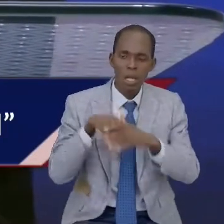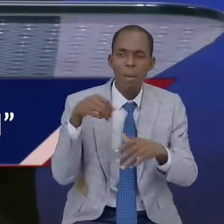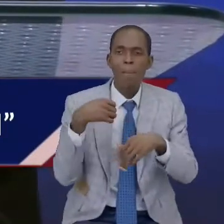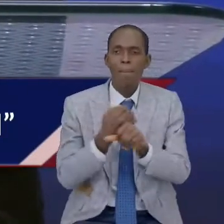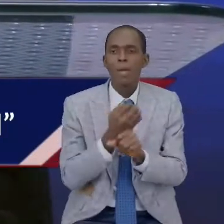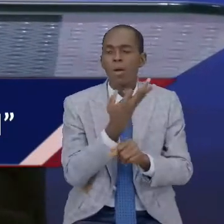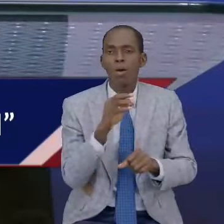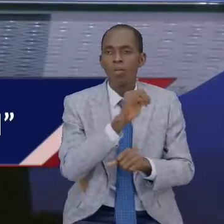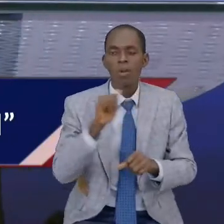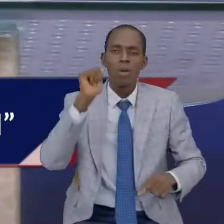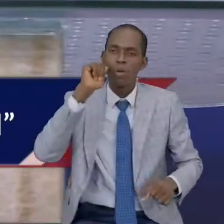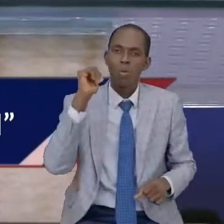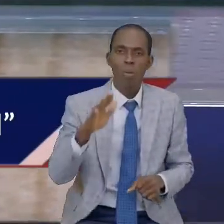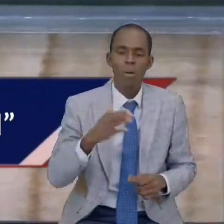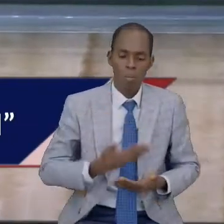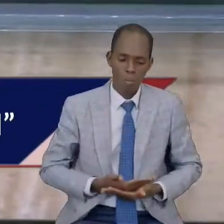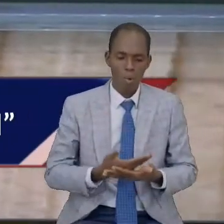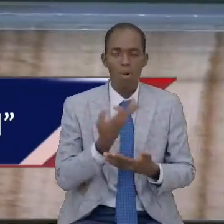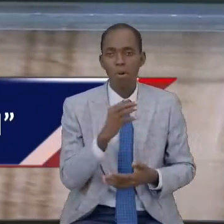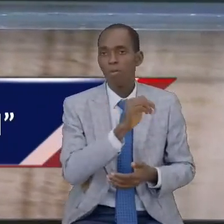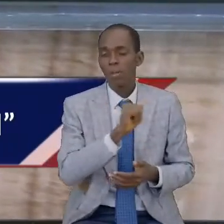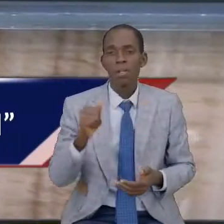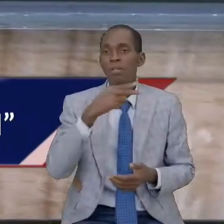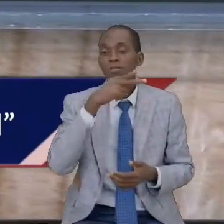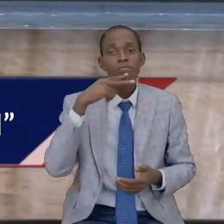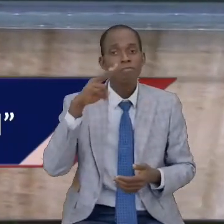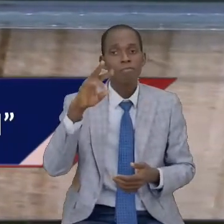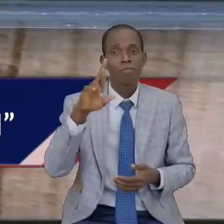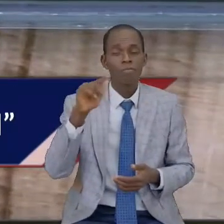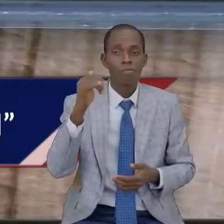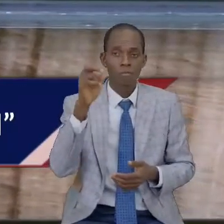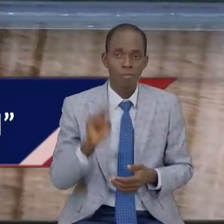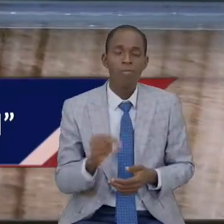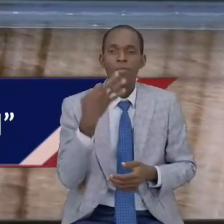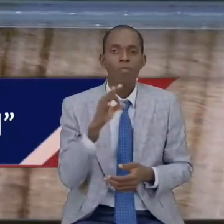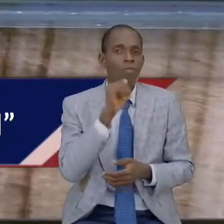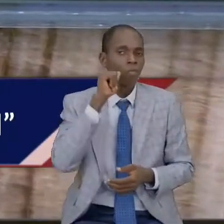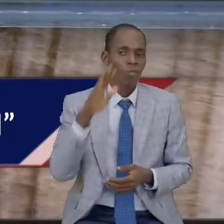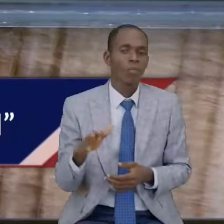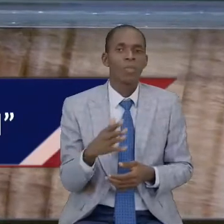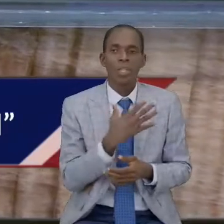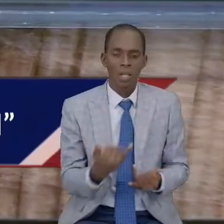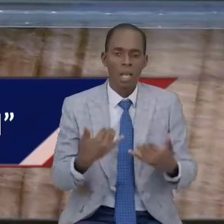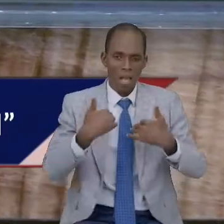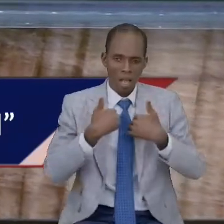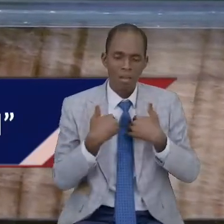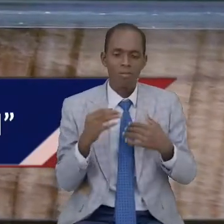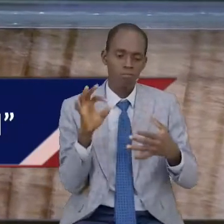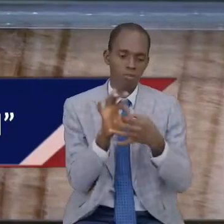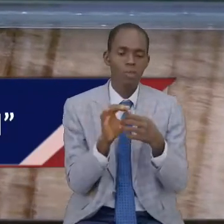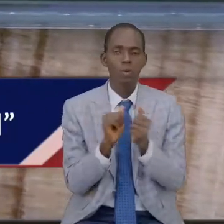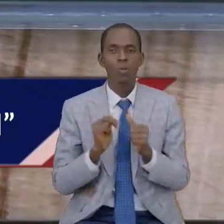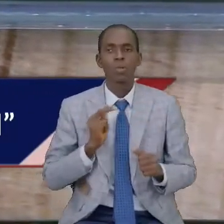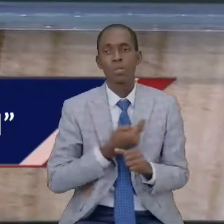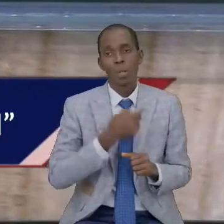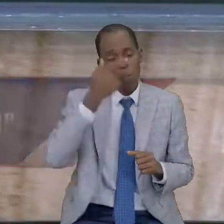of the Virgin. And because he was born of the Virgin, of a woman, he has connection with us. But because